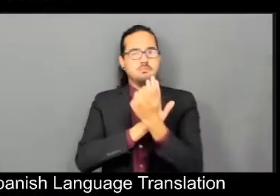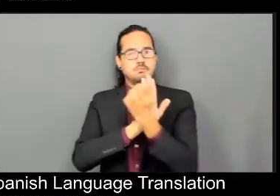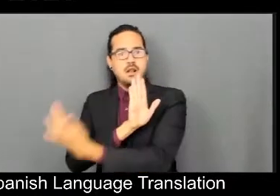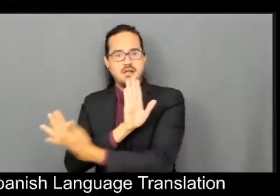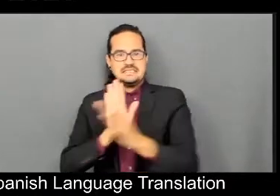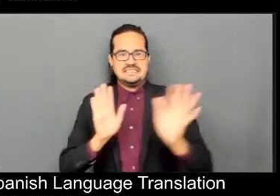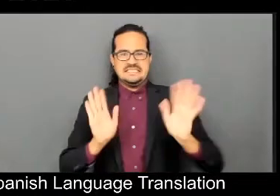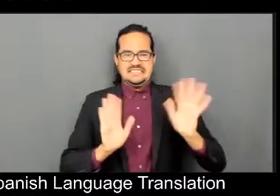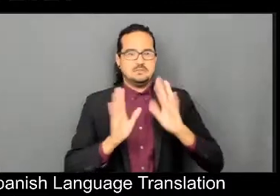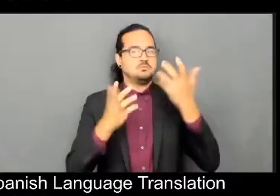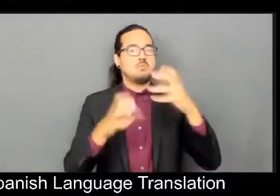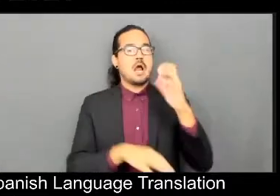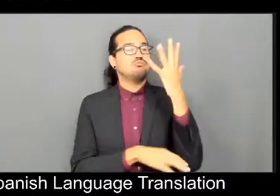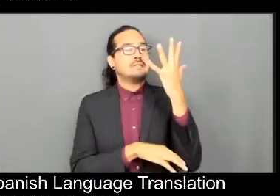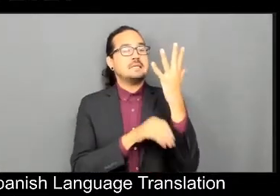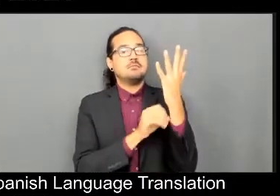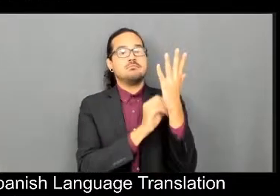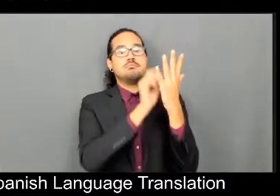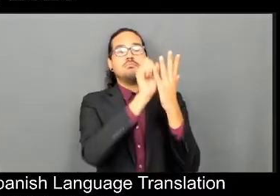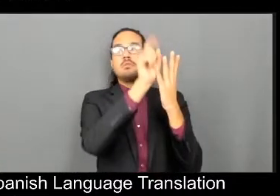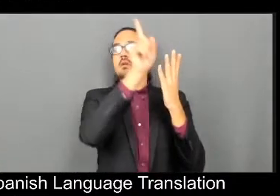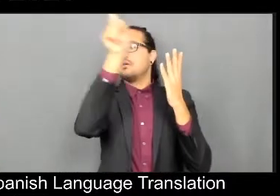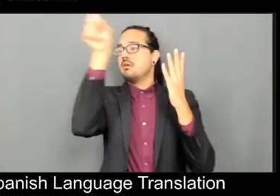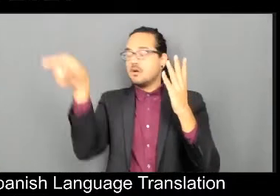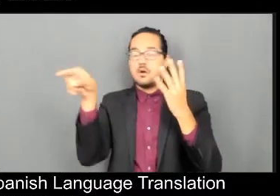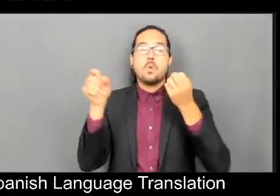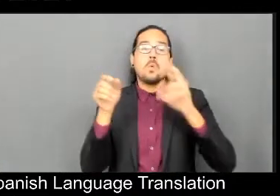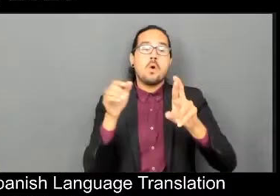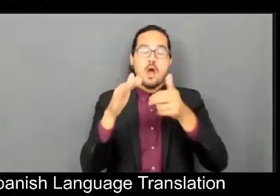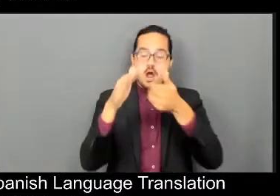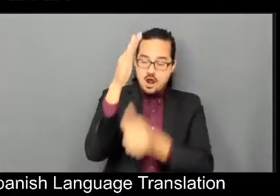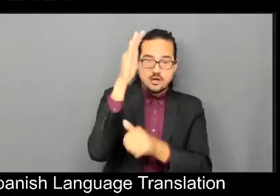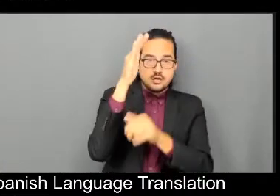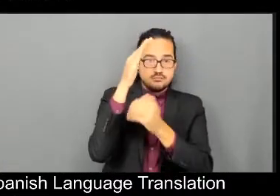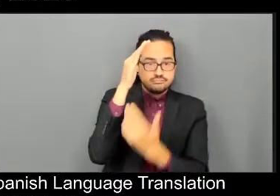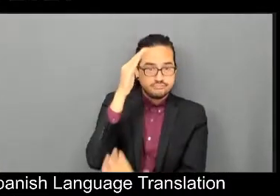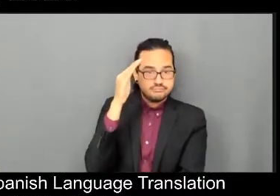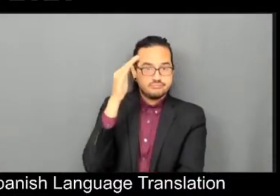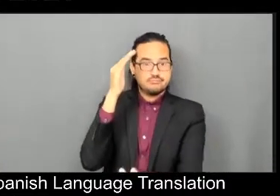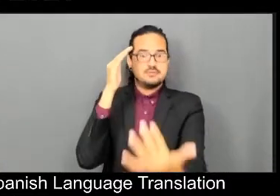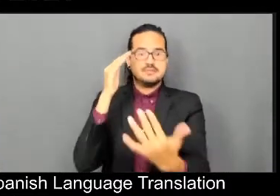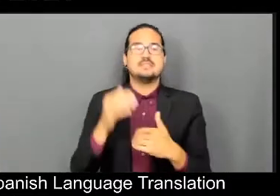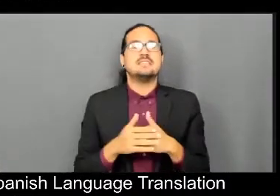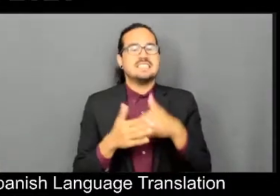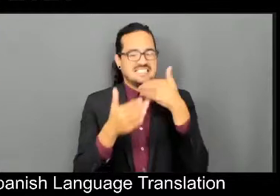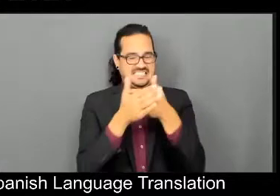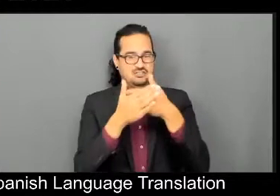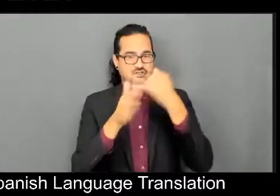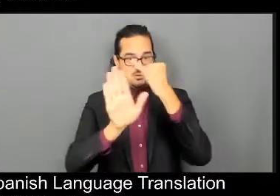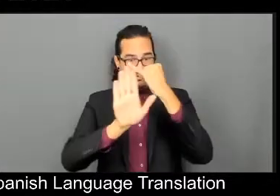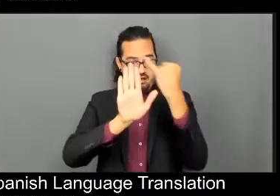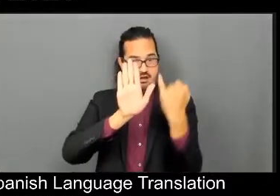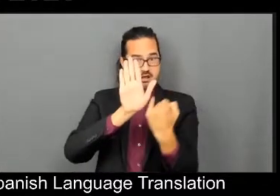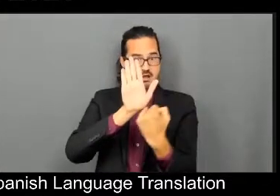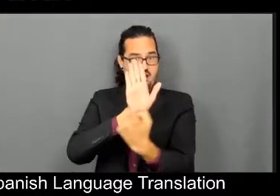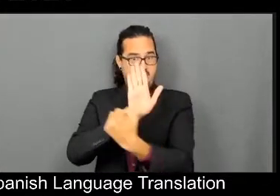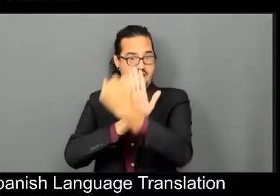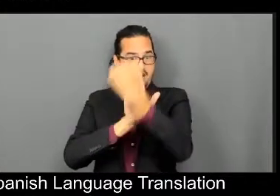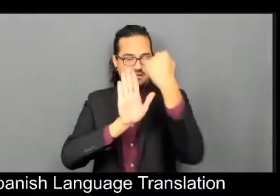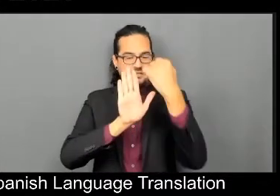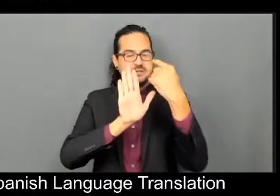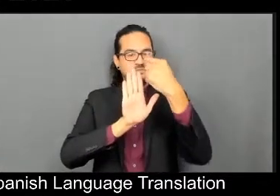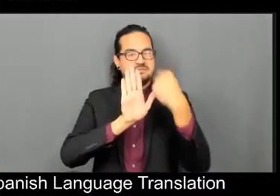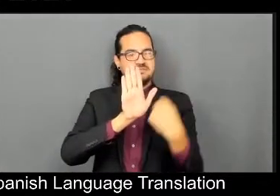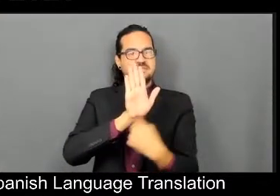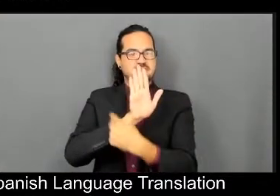wants to creep around in real close proximity to our control line. So, it's a lot of good hard work by folks on the